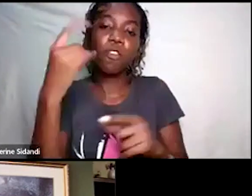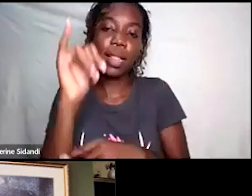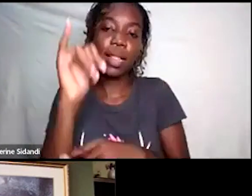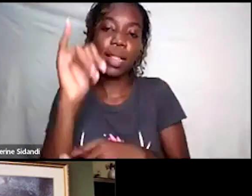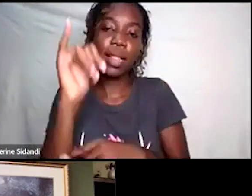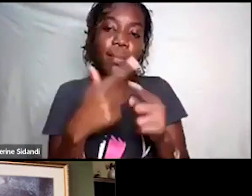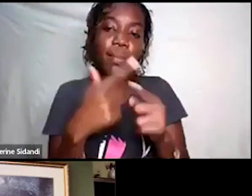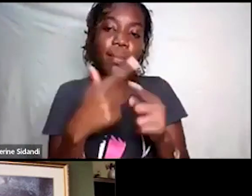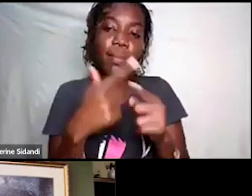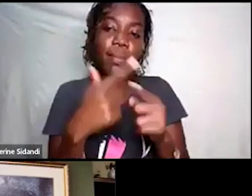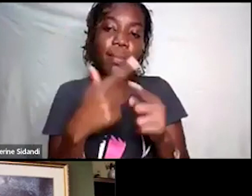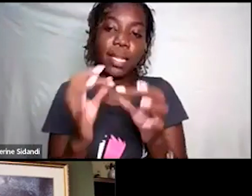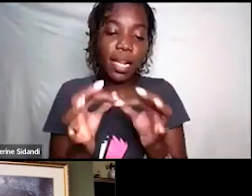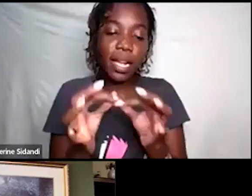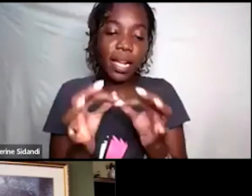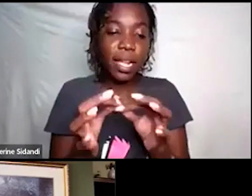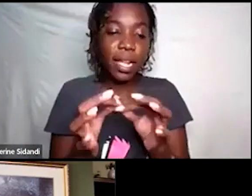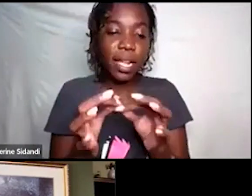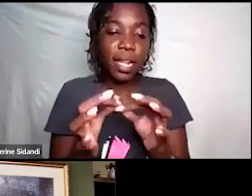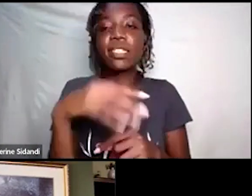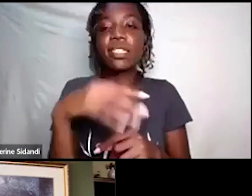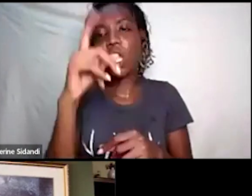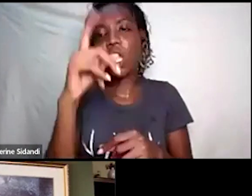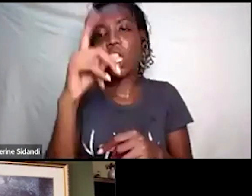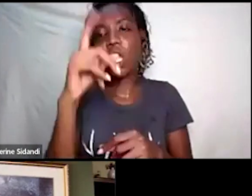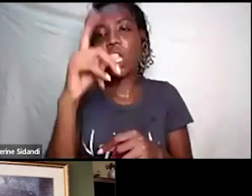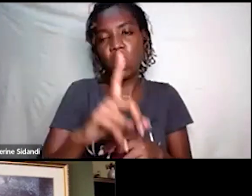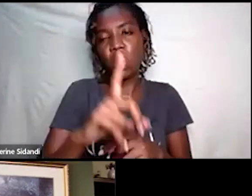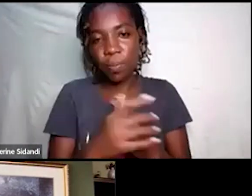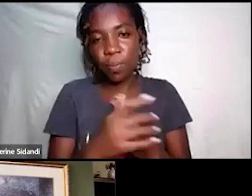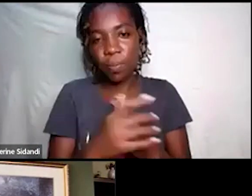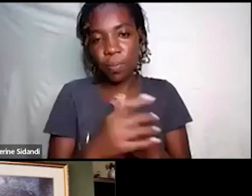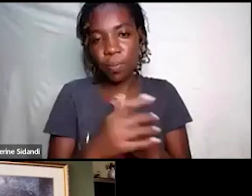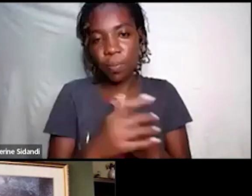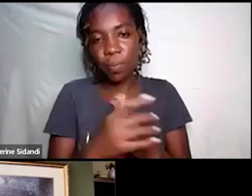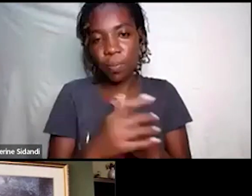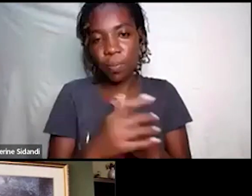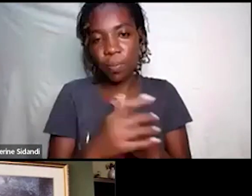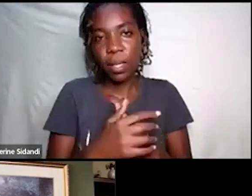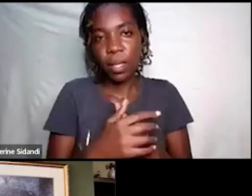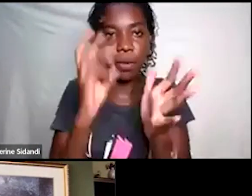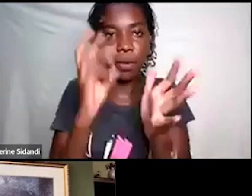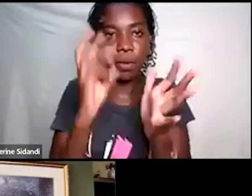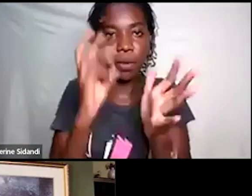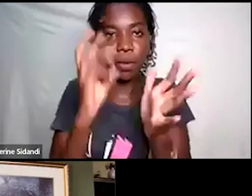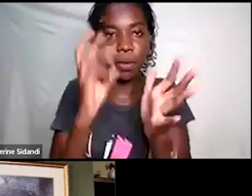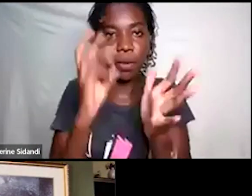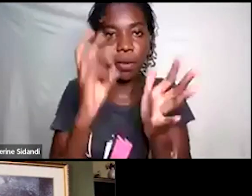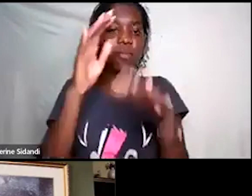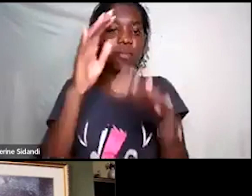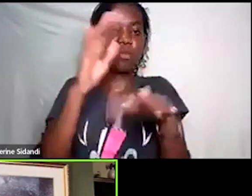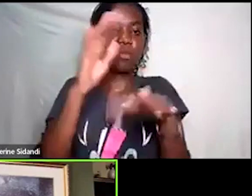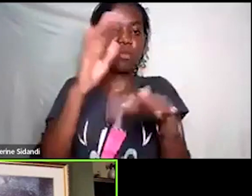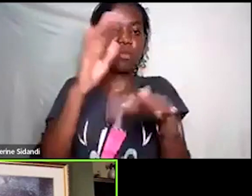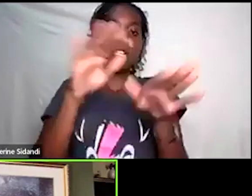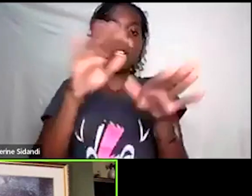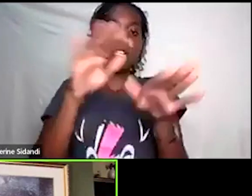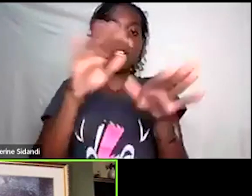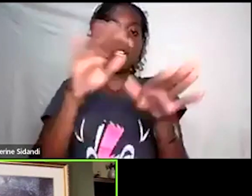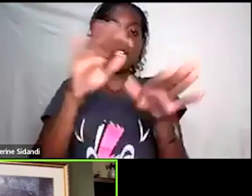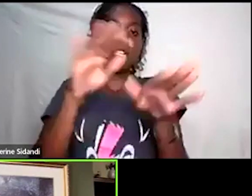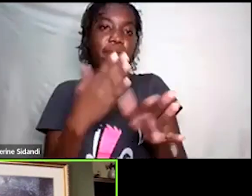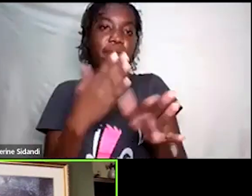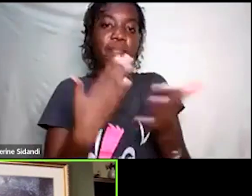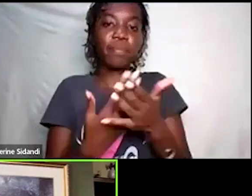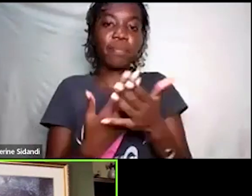on instant gratification, then it's gonna have a dent on everything. Thank you. Very well said.